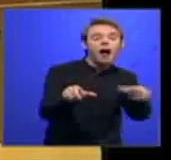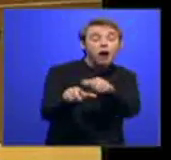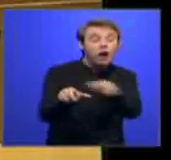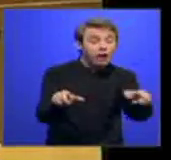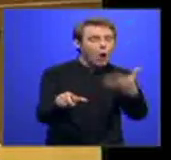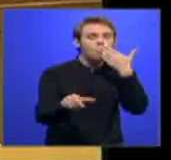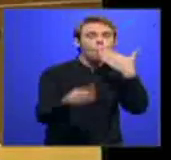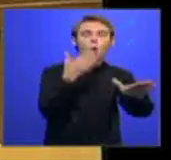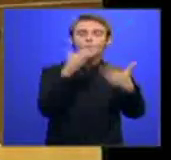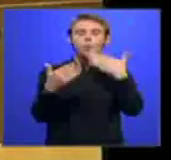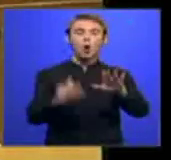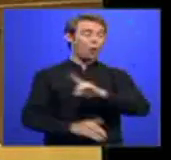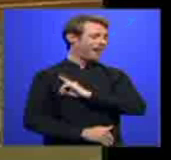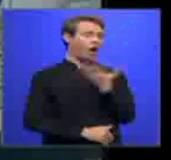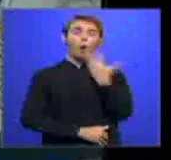before.